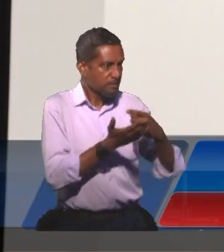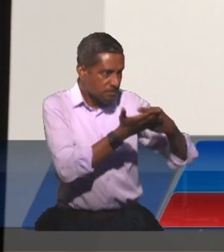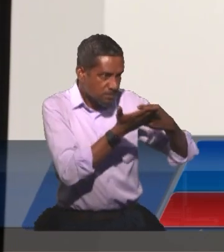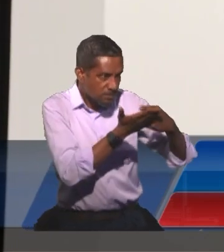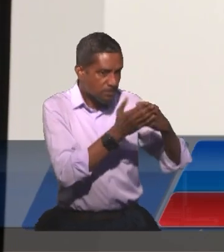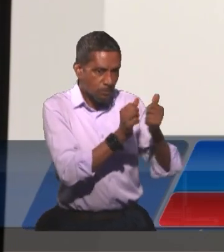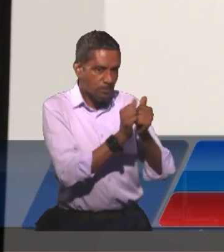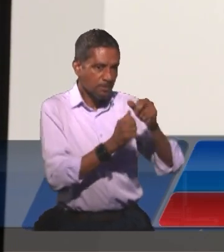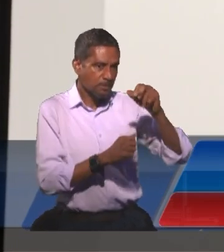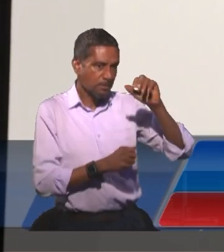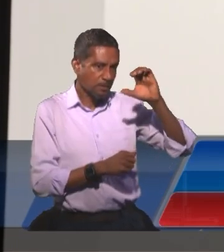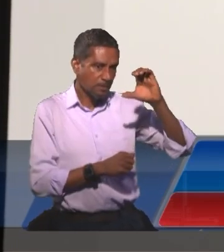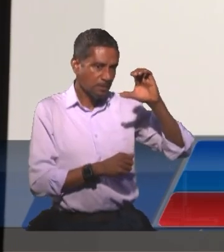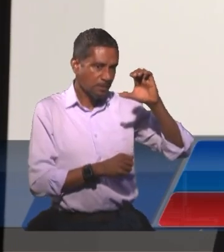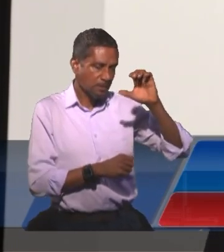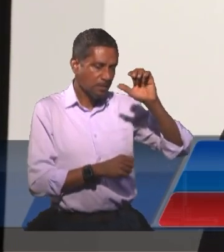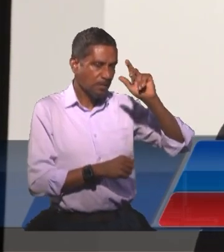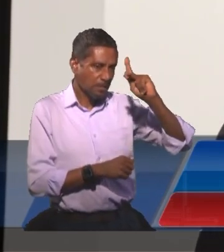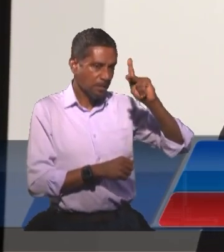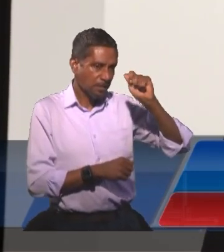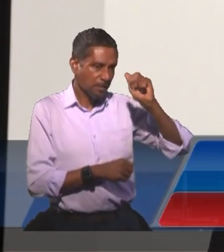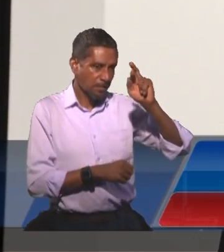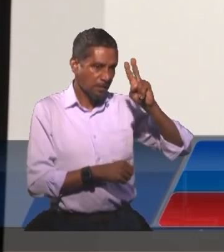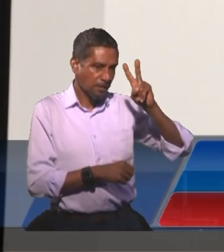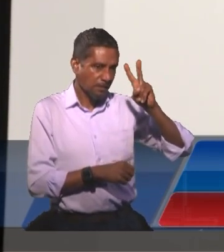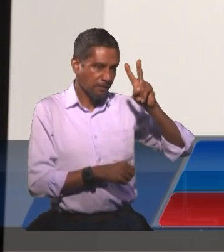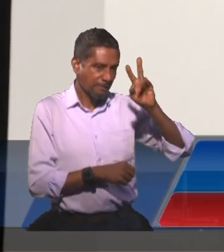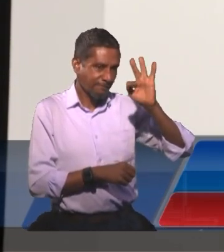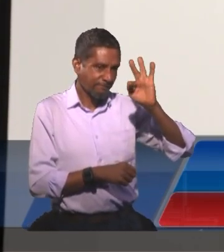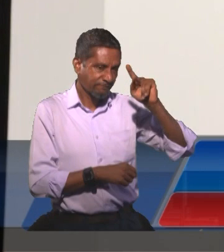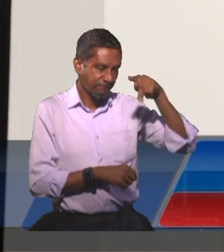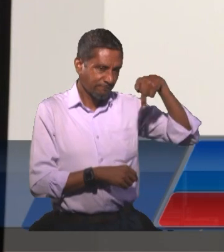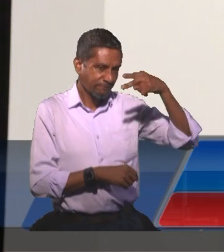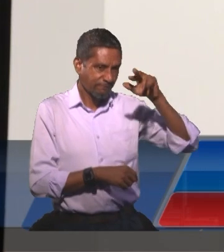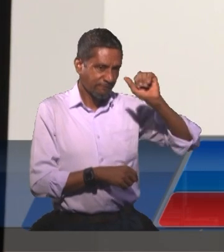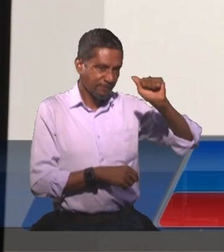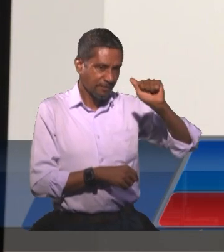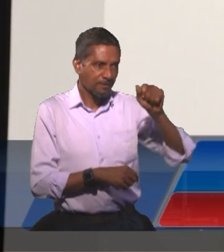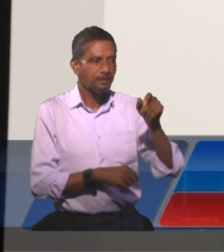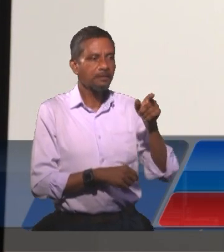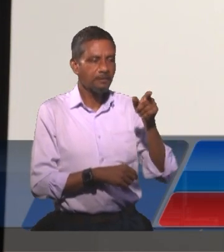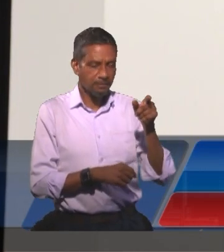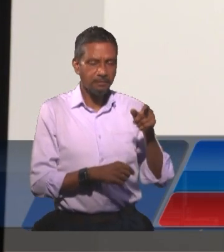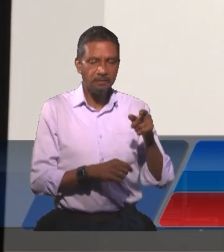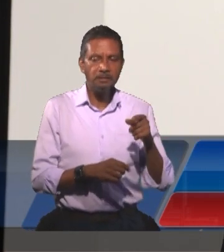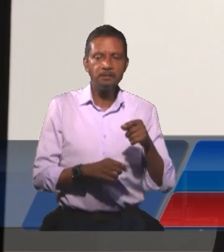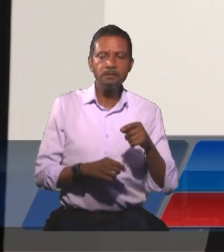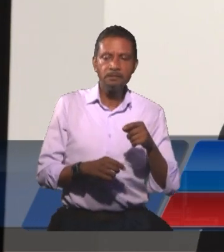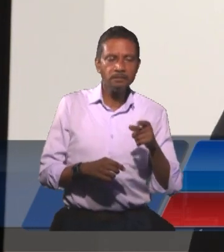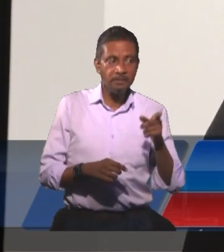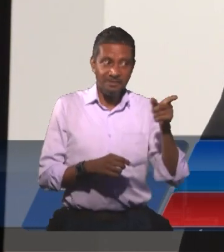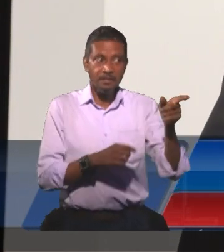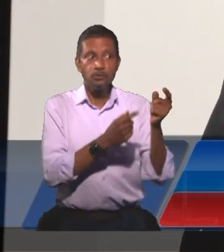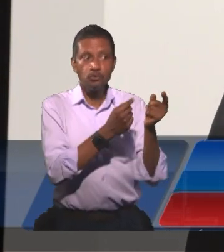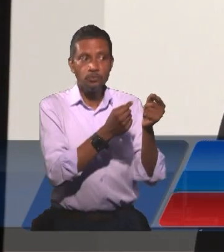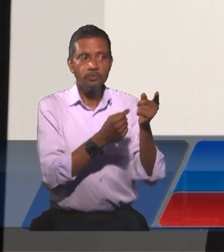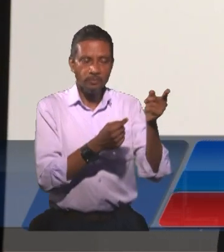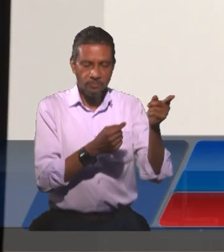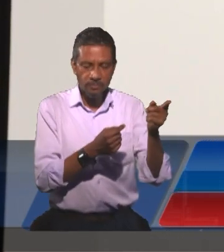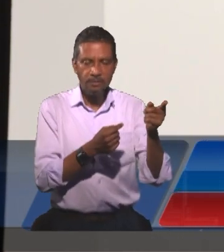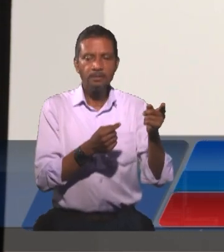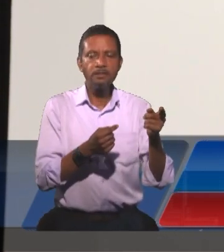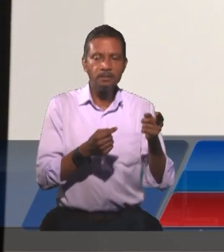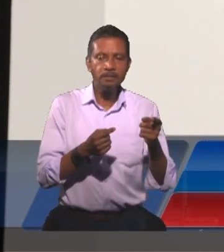have it in Trinidad and Tobago. What CAFA is doing, the blood samples that we sent to them to test